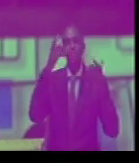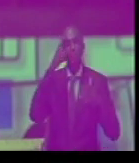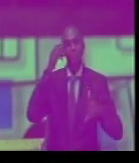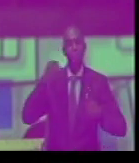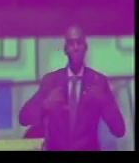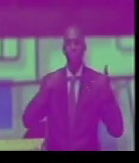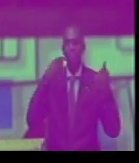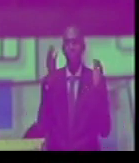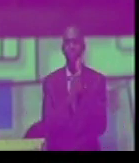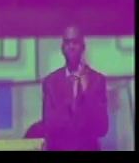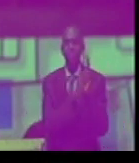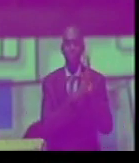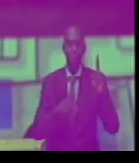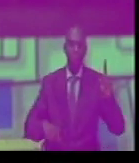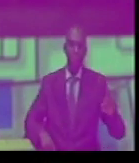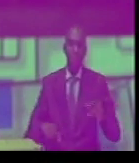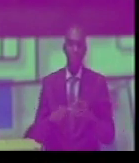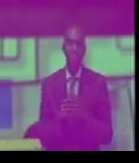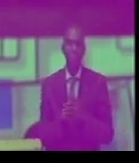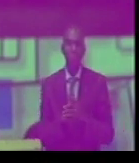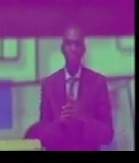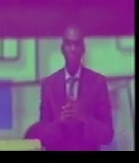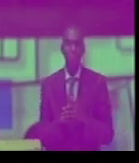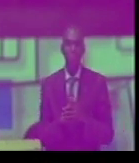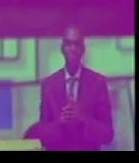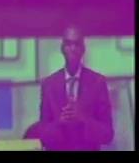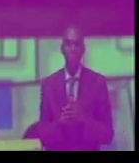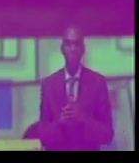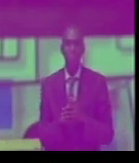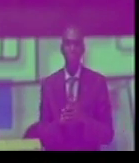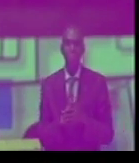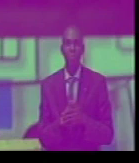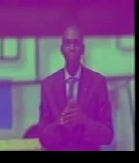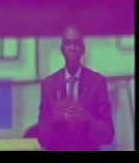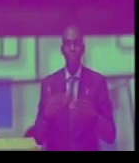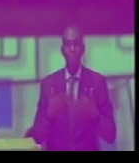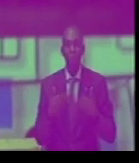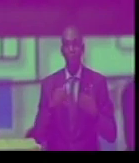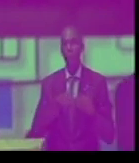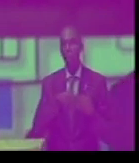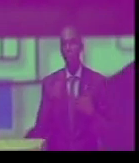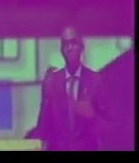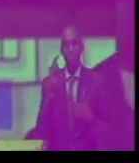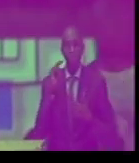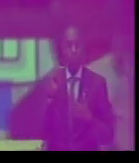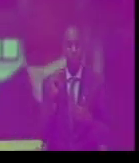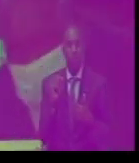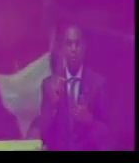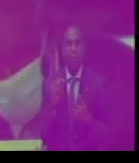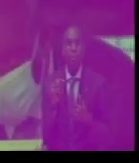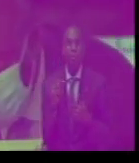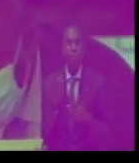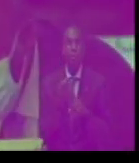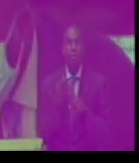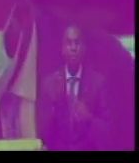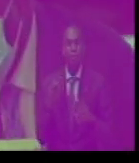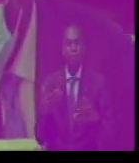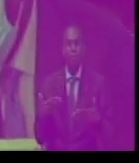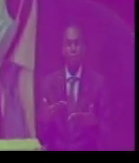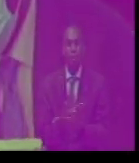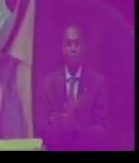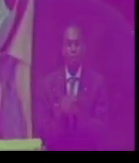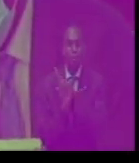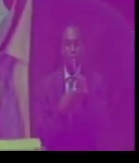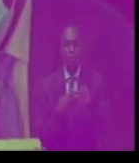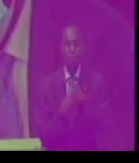walk and to jump and to shout with joy. Praise the Lord. And before we take you to another live testimony,